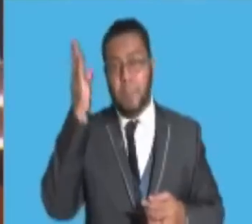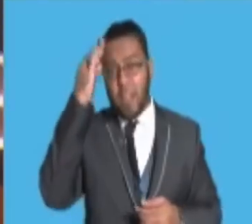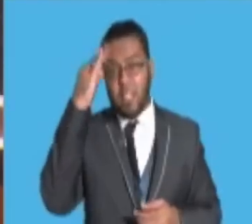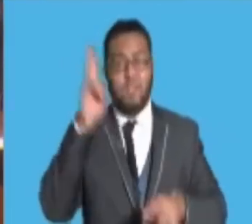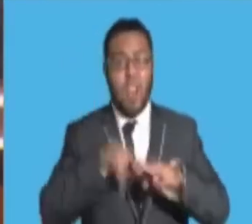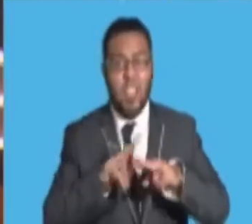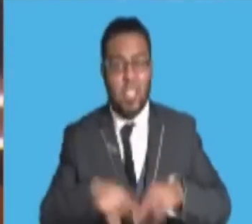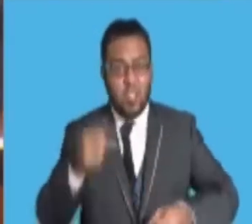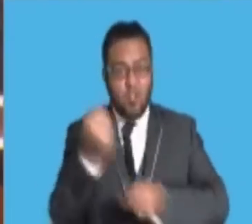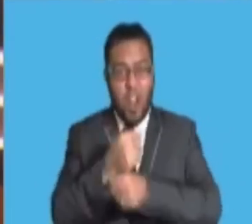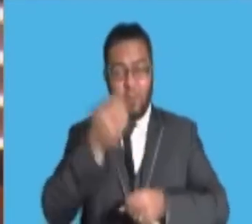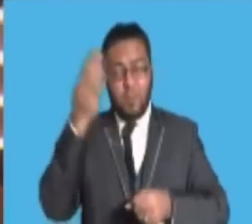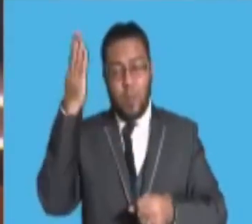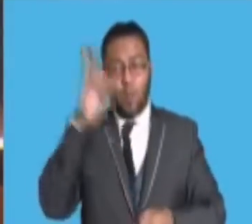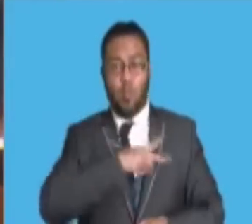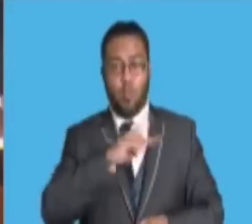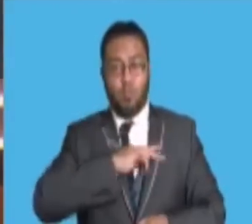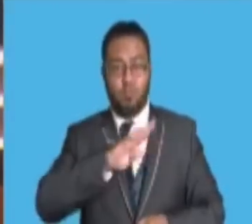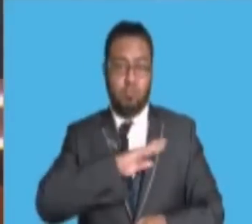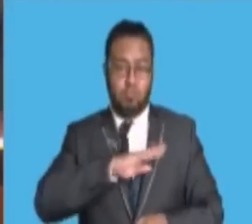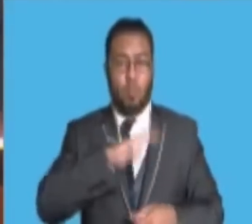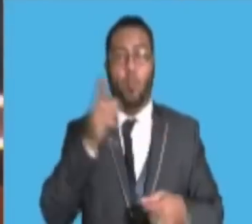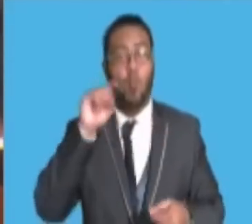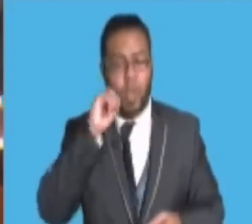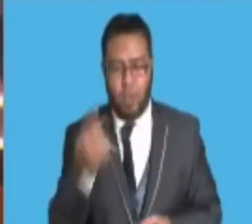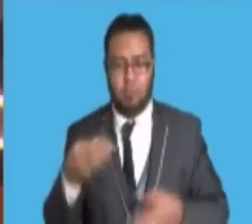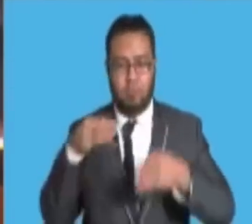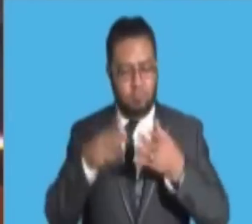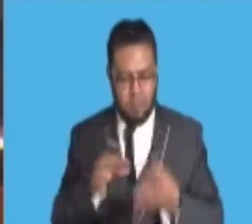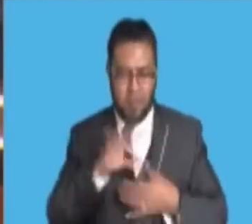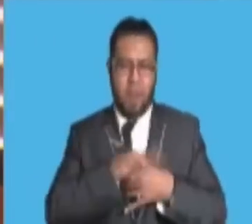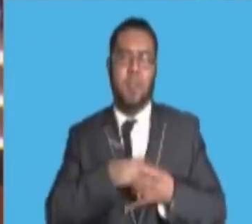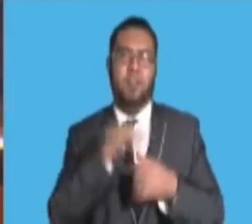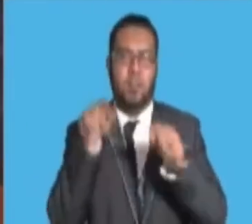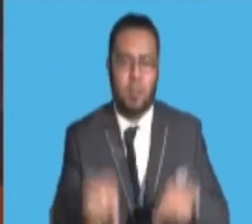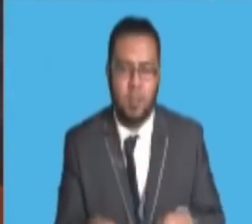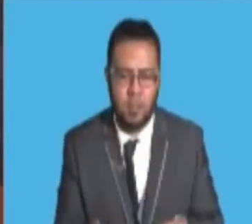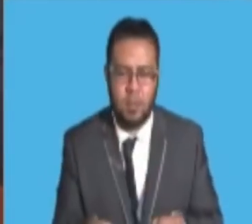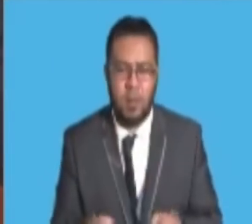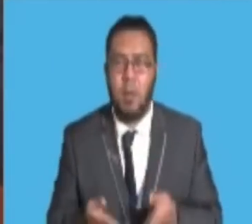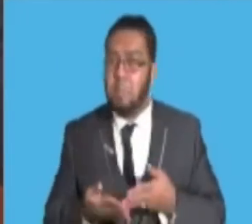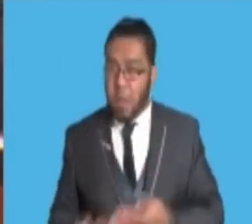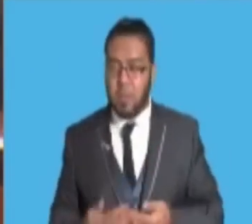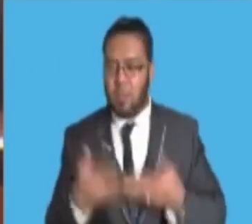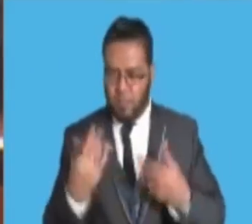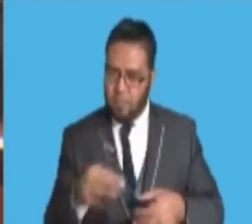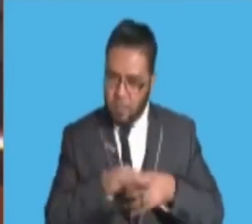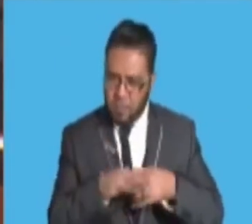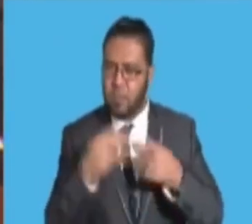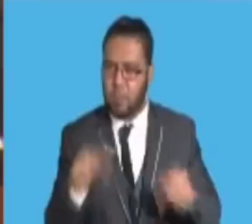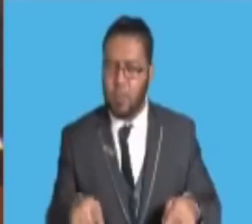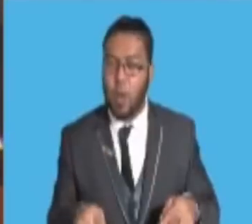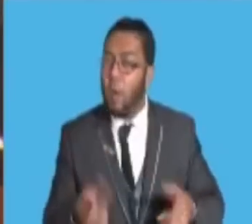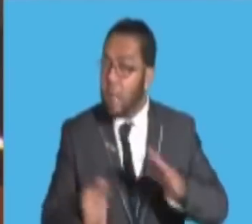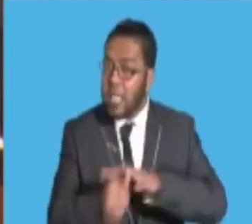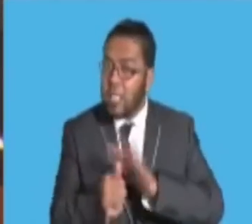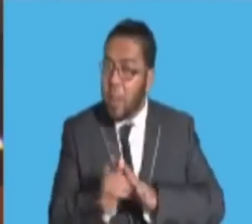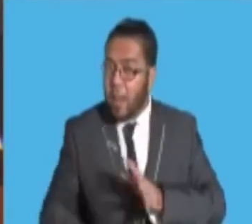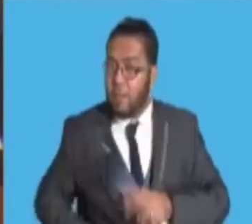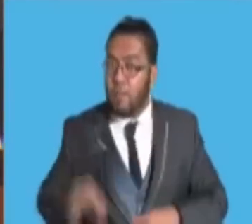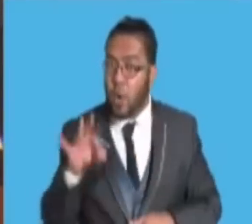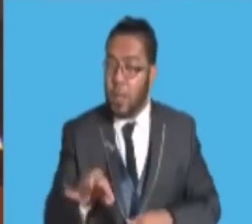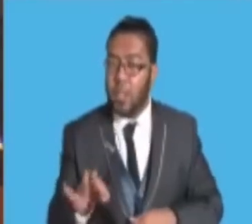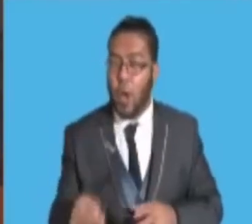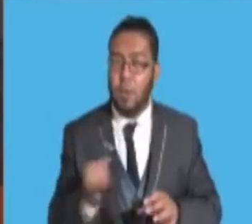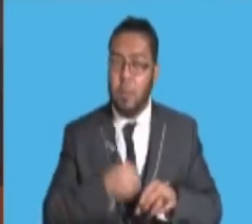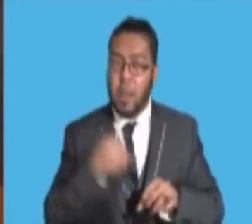fathers, grandparents, children, and newborns will stand to benefit. Madam Speaker, we'll be looking at accessibility and affordability of medical